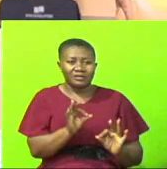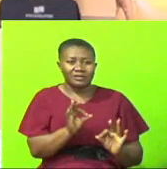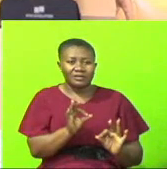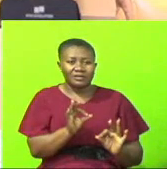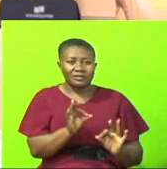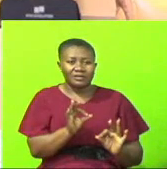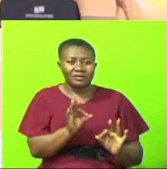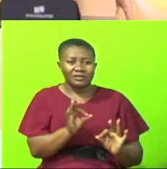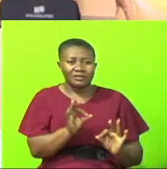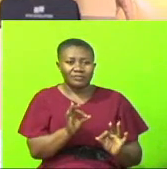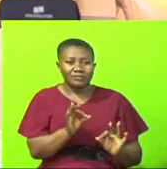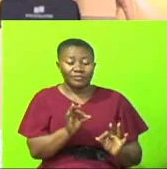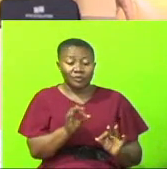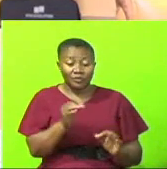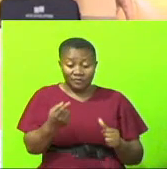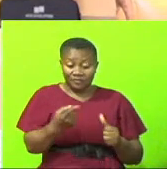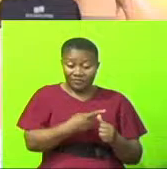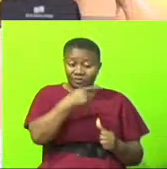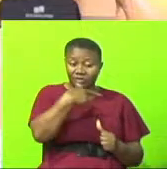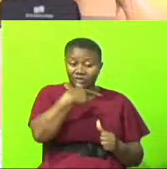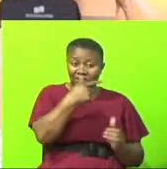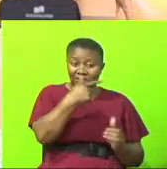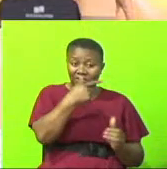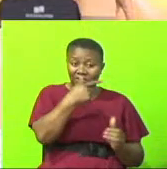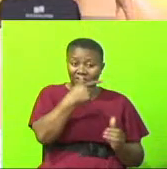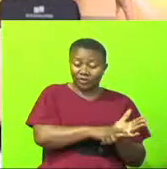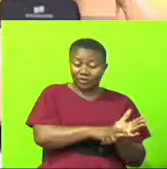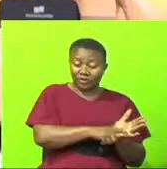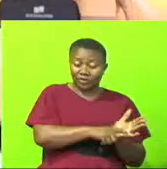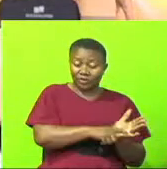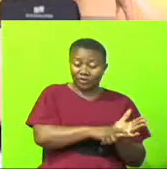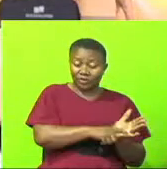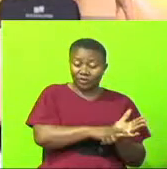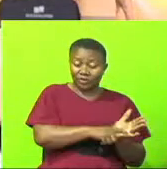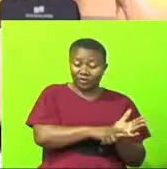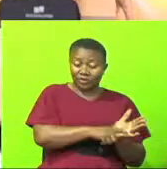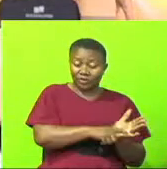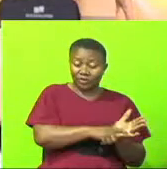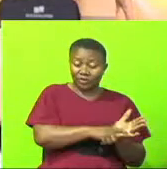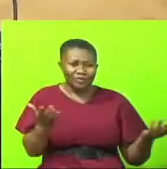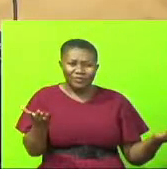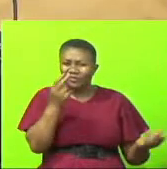about the fact that this is law. I'm not teaching him law. He should listen to me.